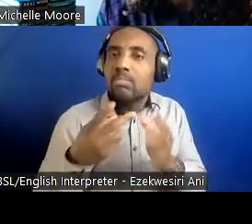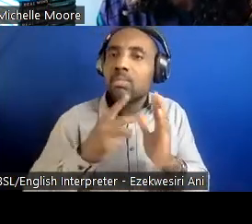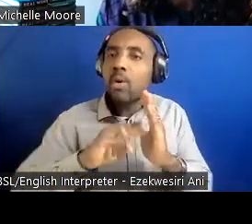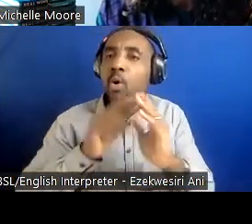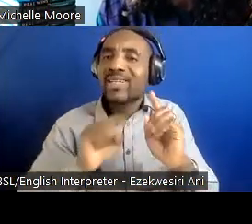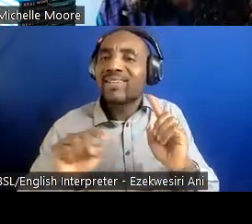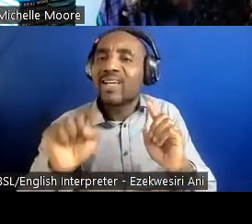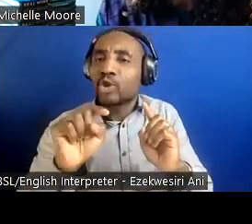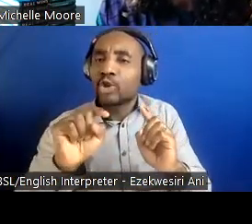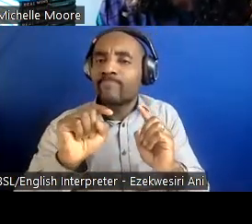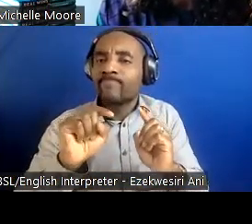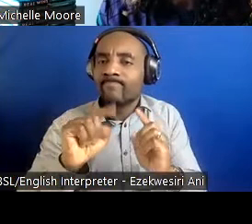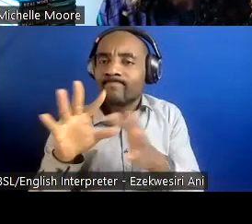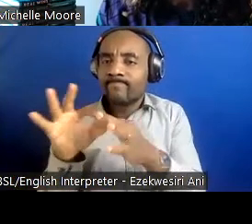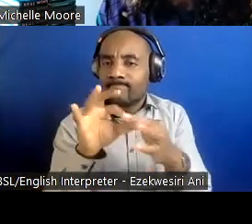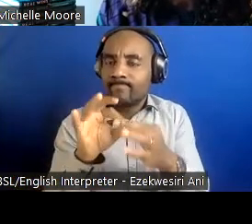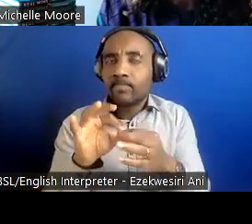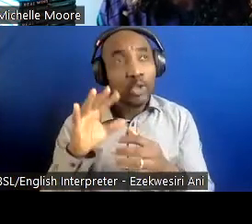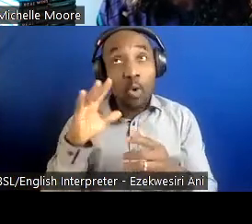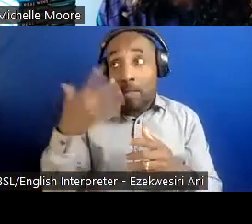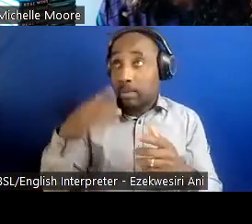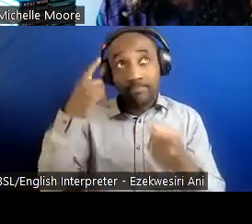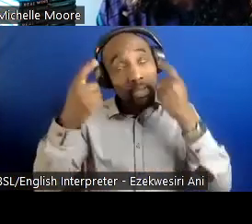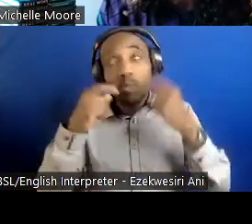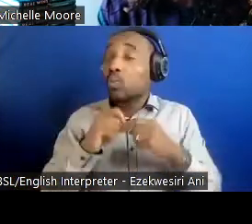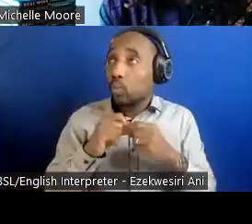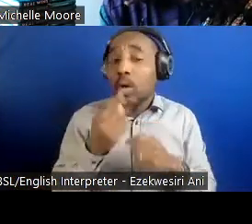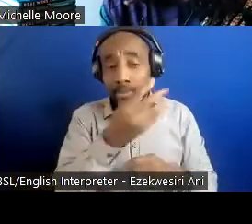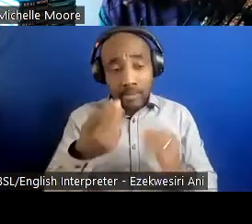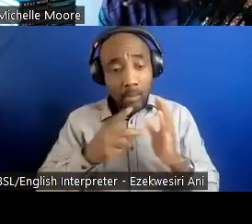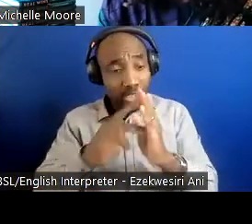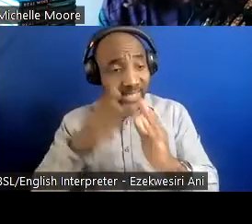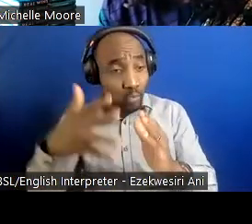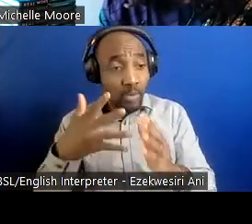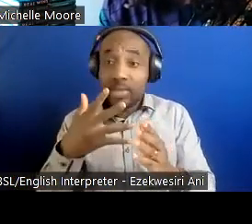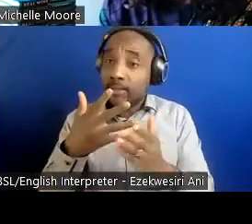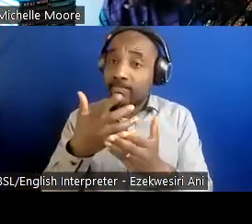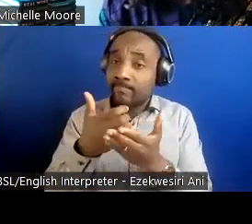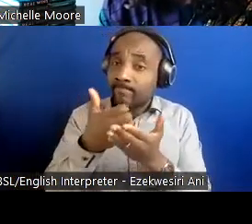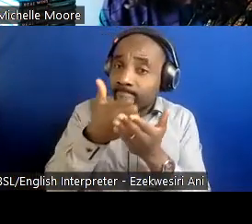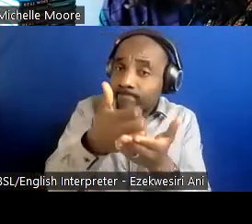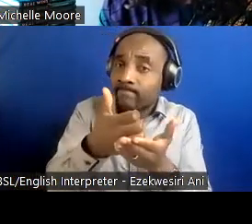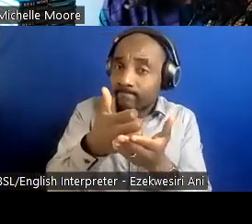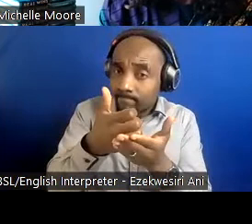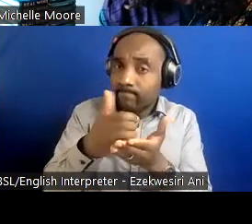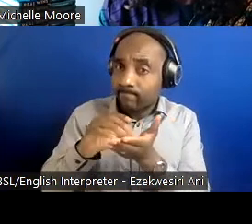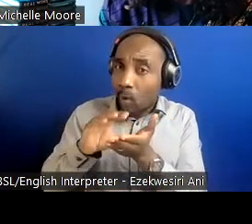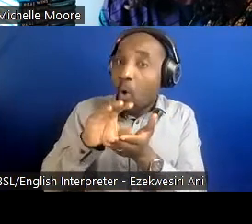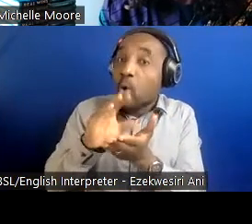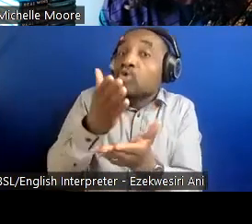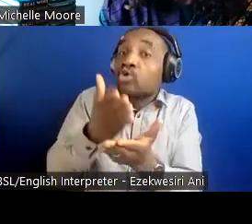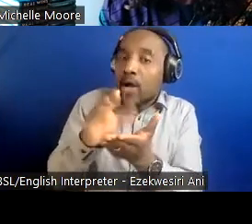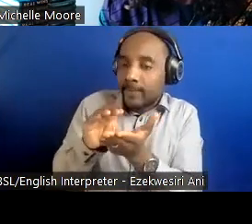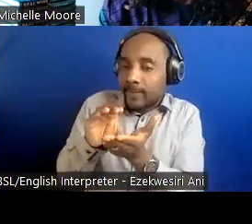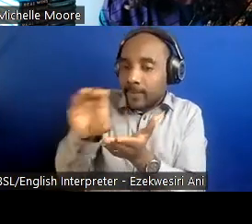know, I can think of a number of organizations that we've used there who either we will give the trust, if you like, to reach out to individuals and